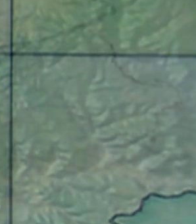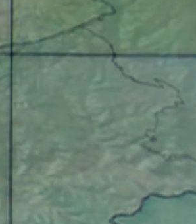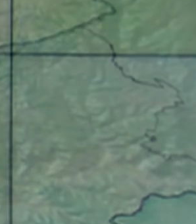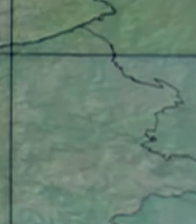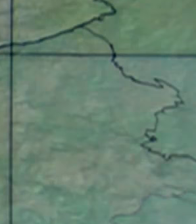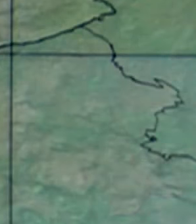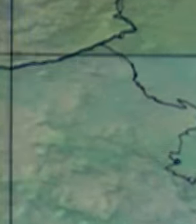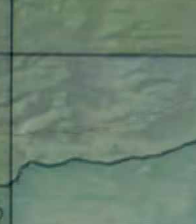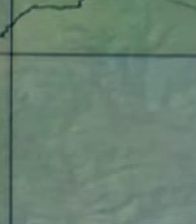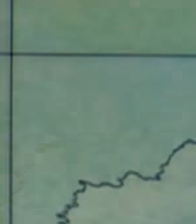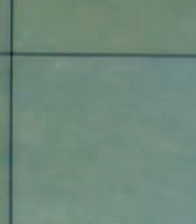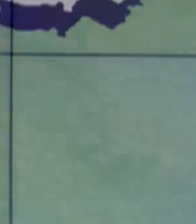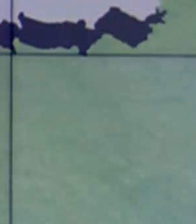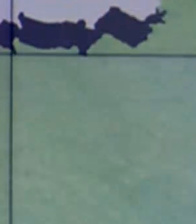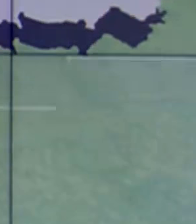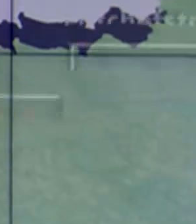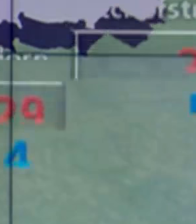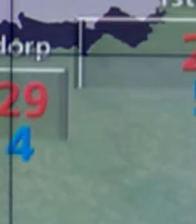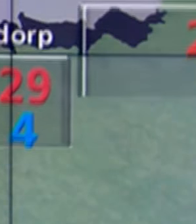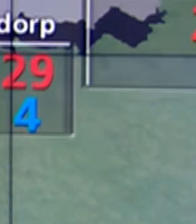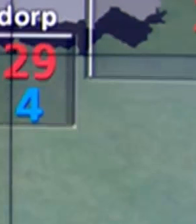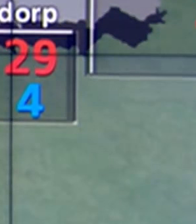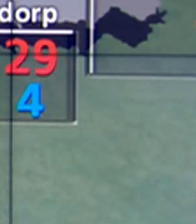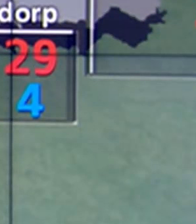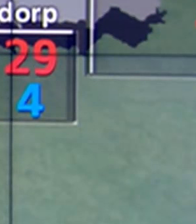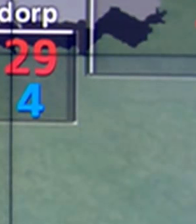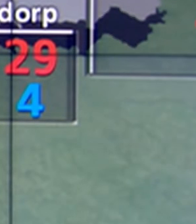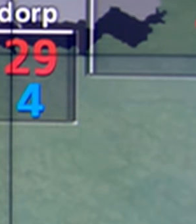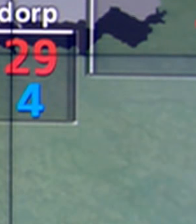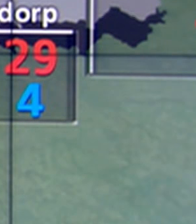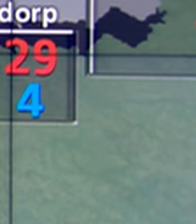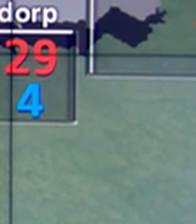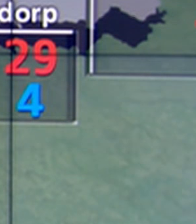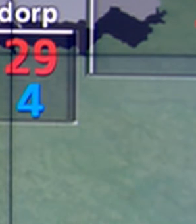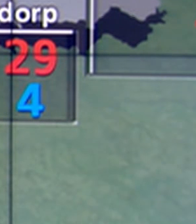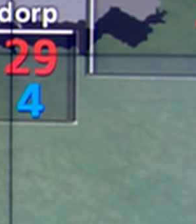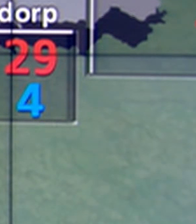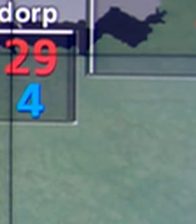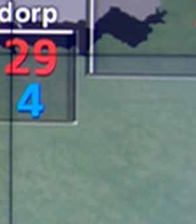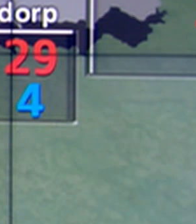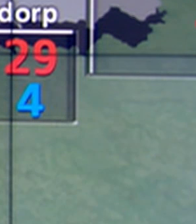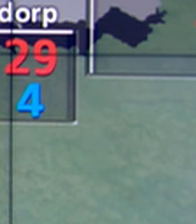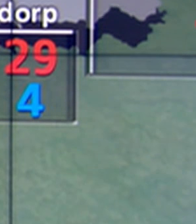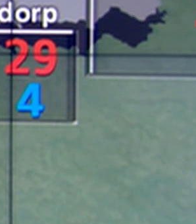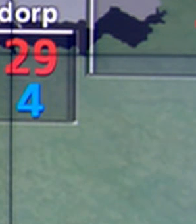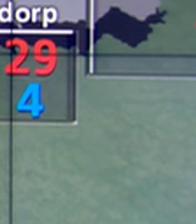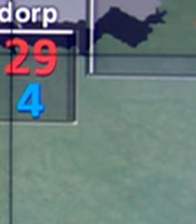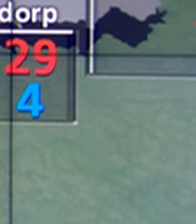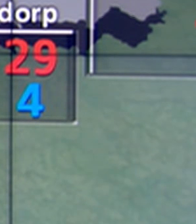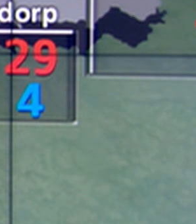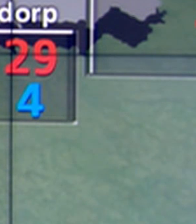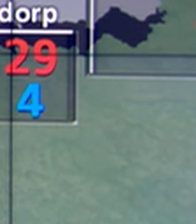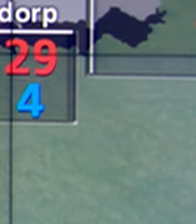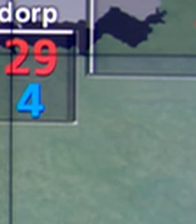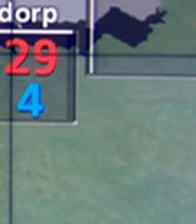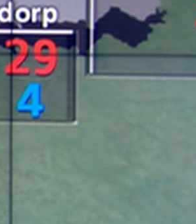le 20 le bosupa re konosetse re bele province ya North West teng Mahikeng e tla be keme go digrata di le 20 le borobongwe